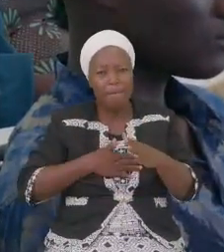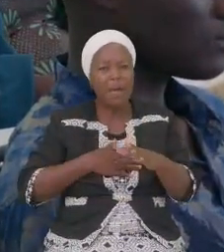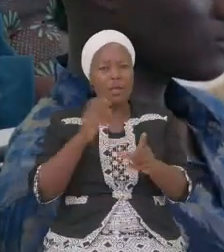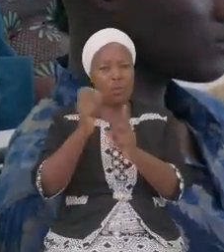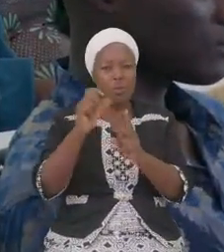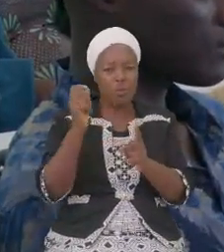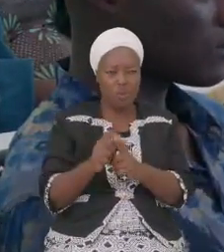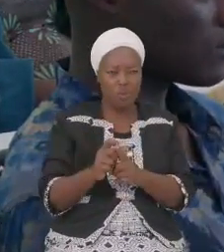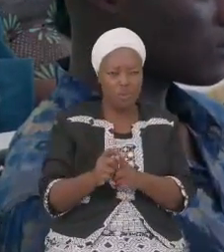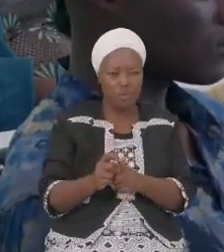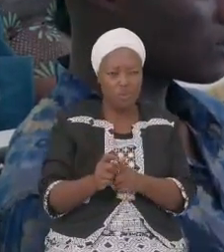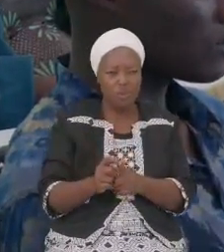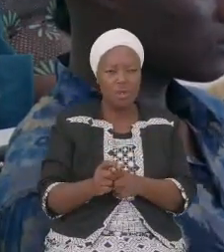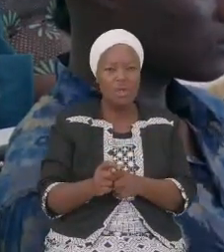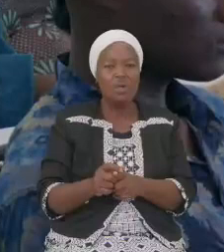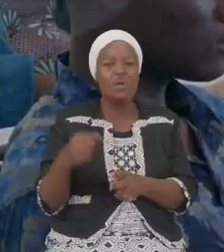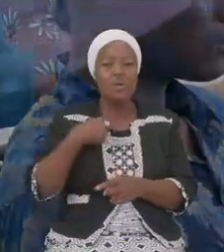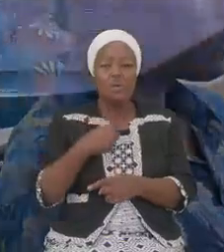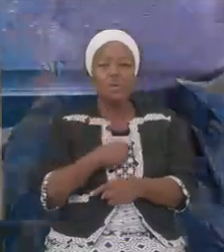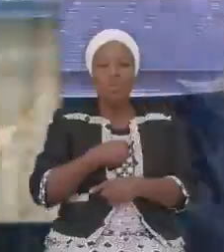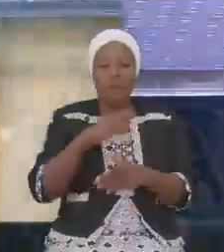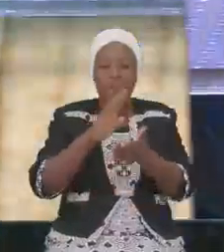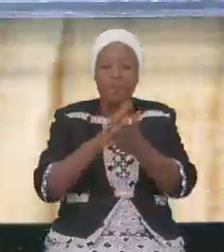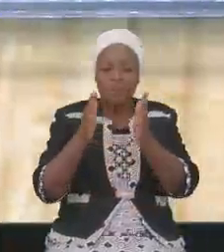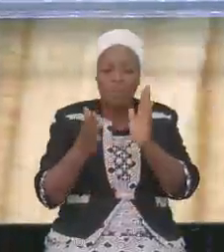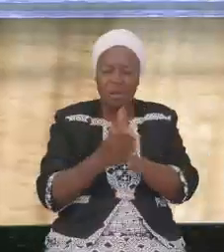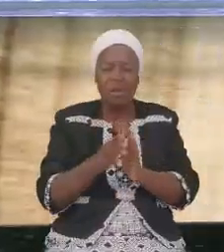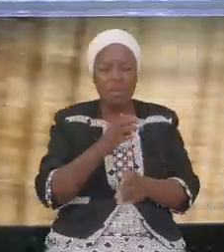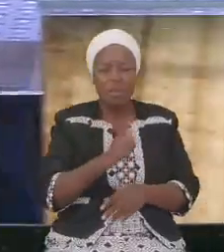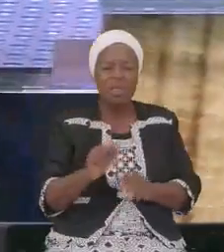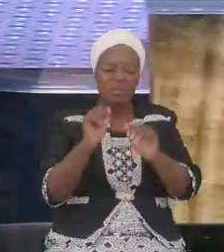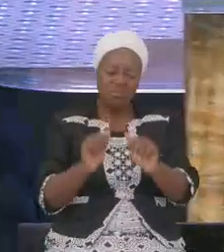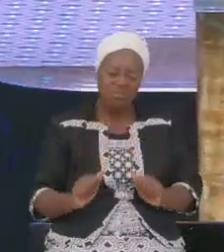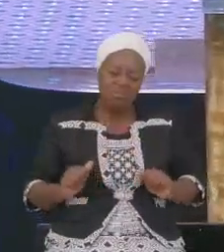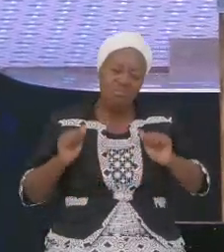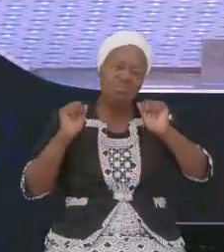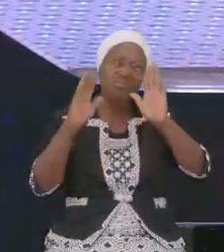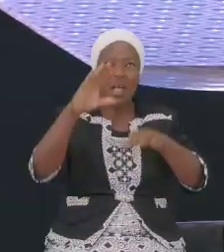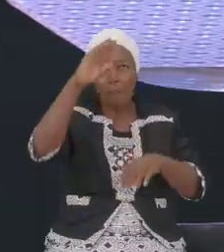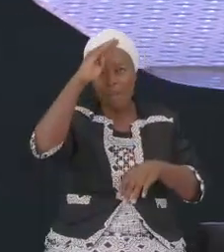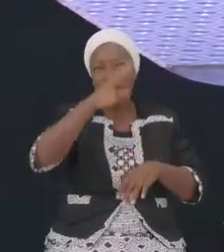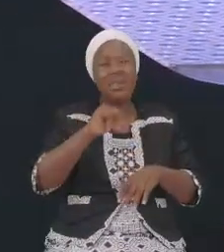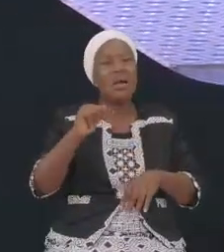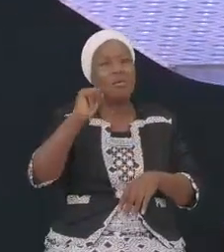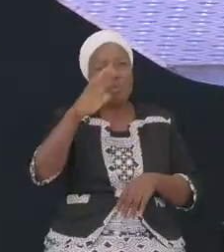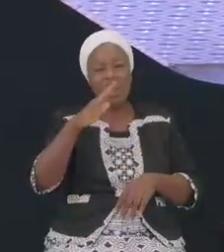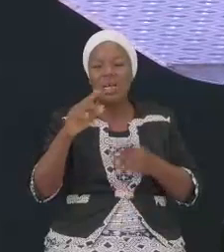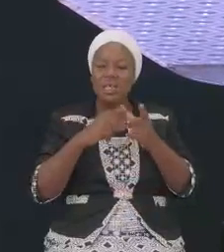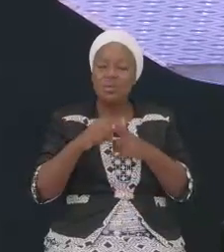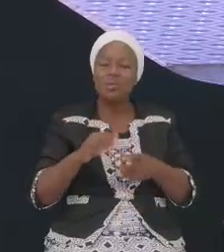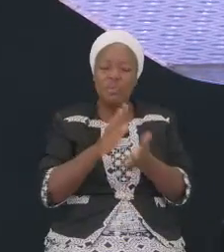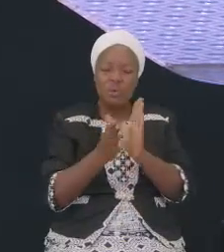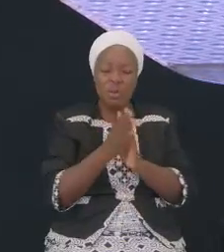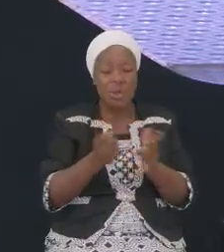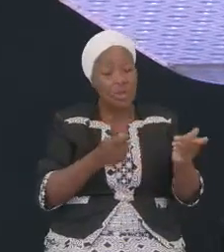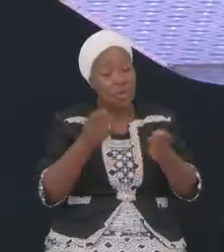Will become a yielded man, a yielded woman, a controlled man, a